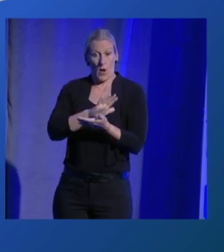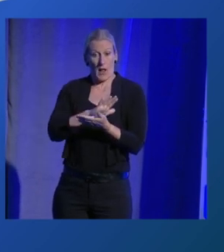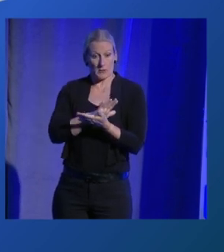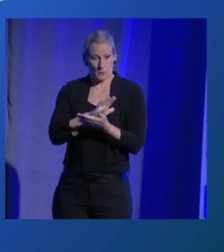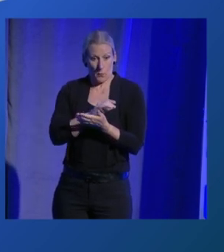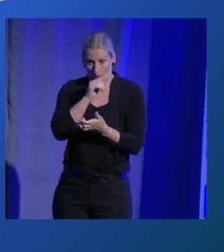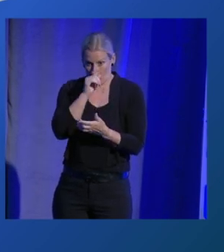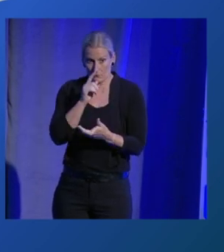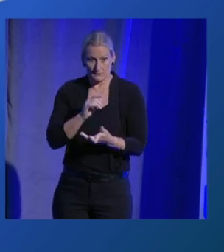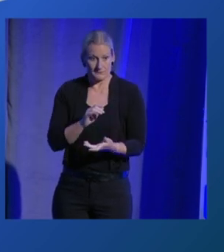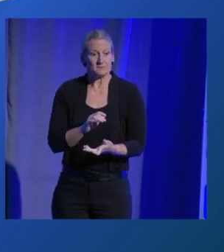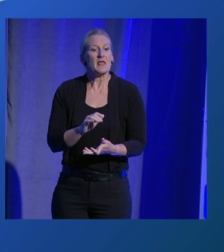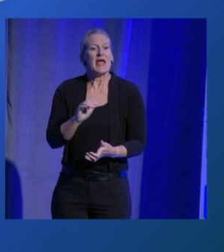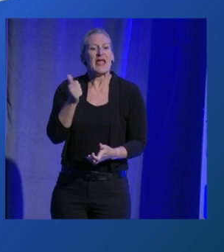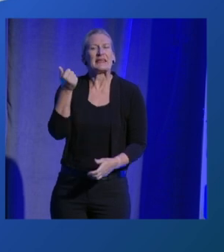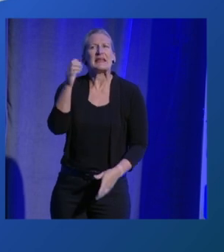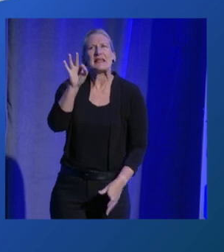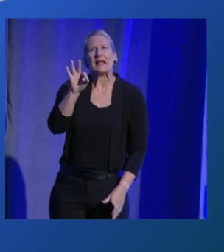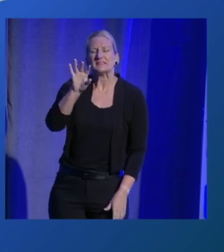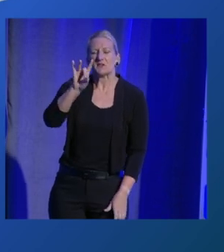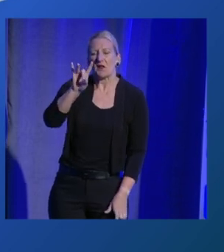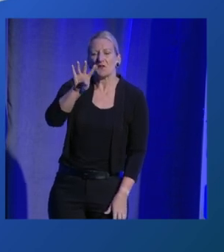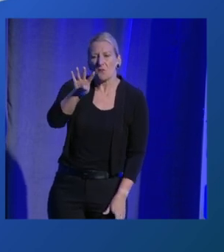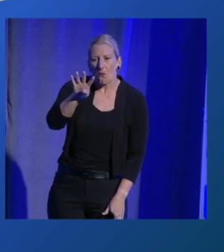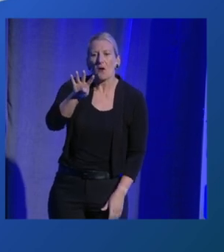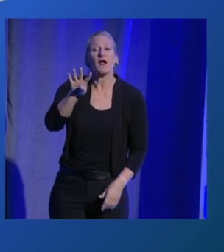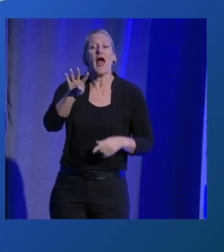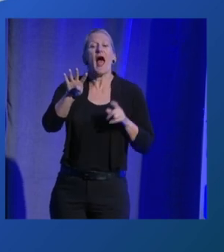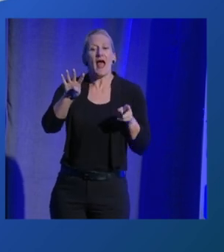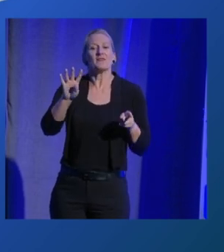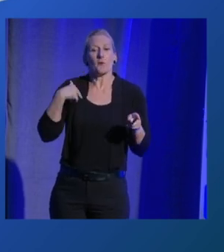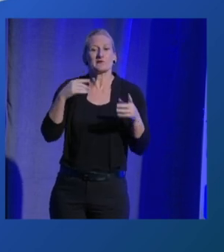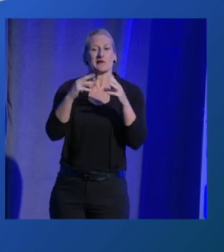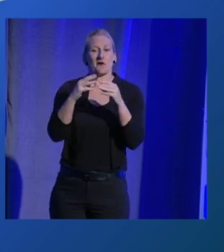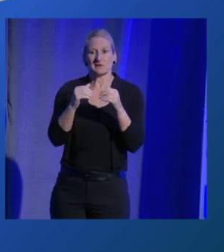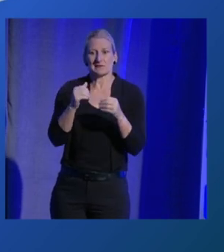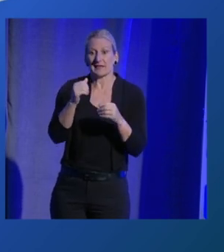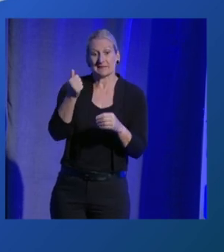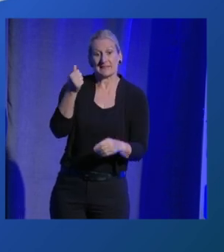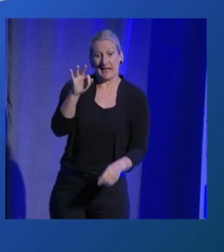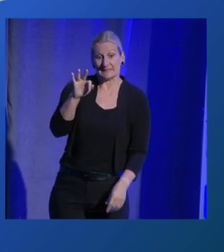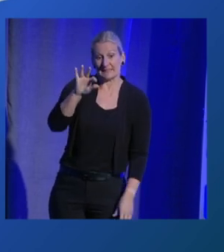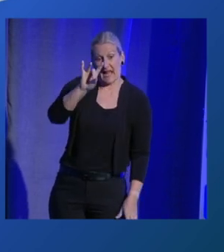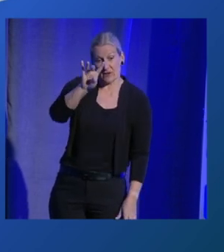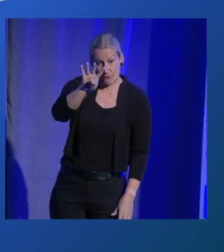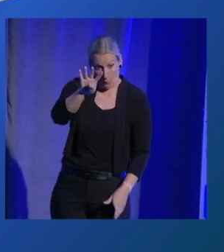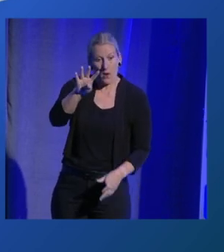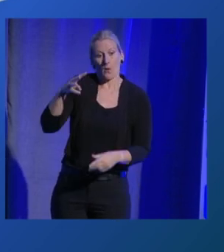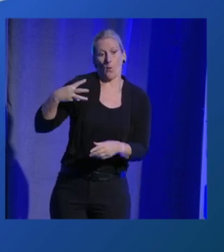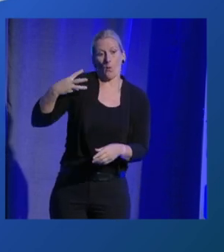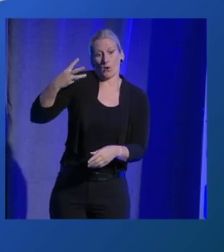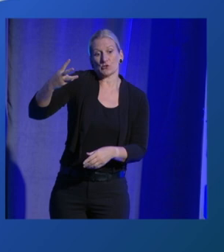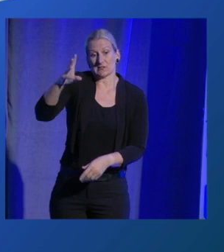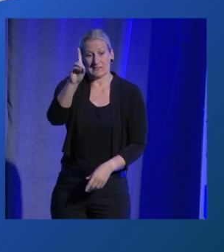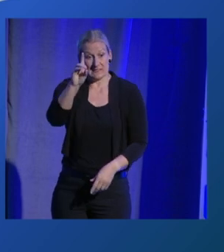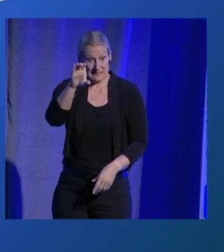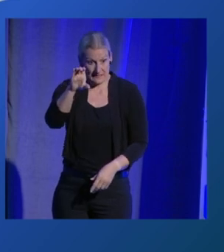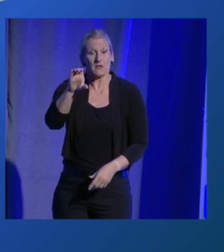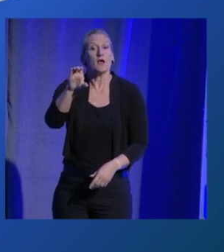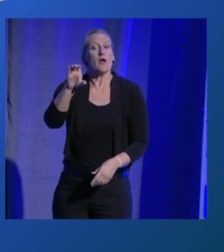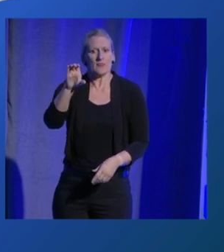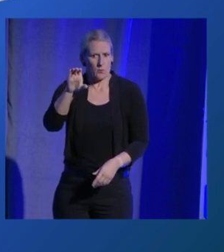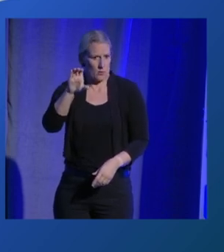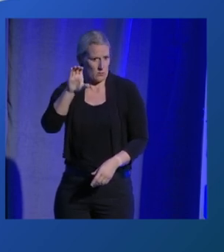conference in 1984 in Washington DC there were about a thousand people there there were three women